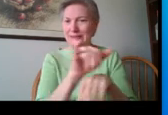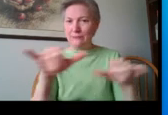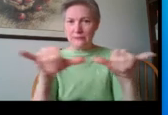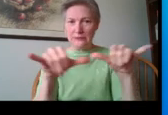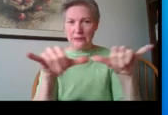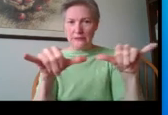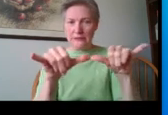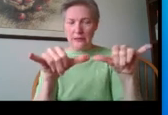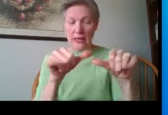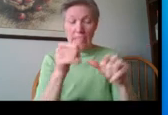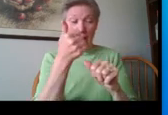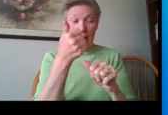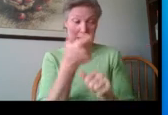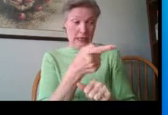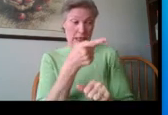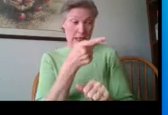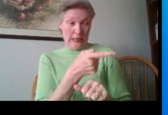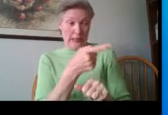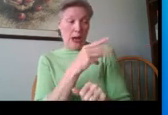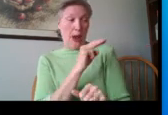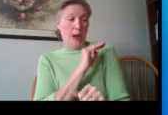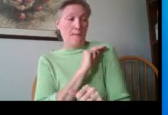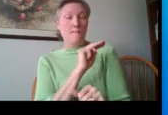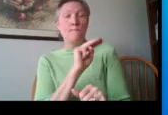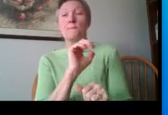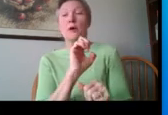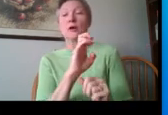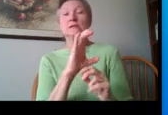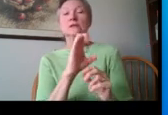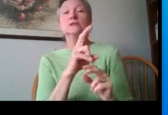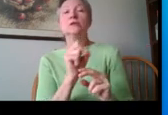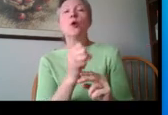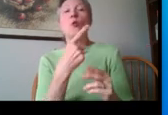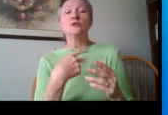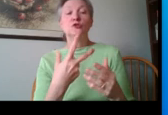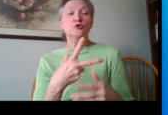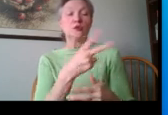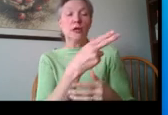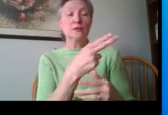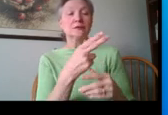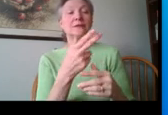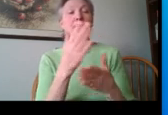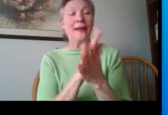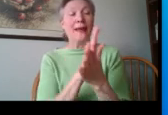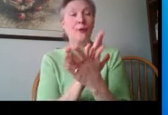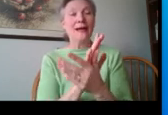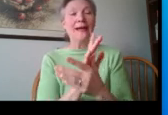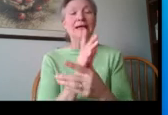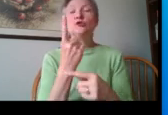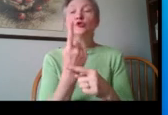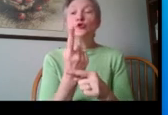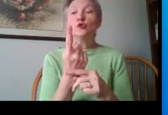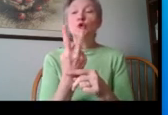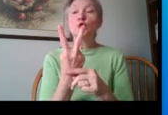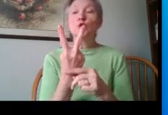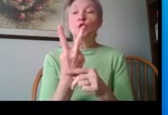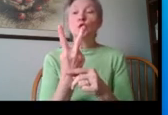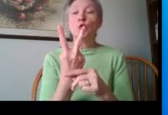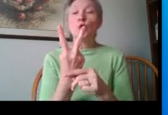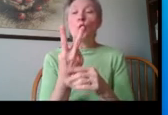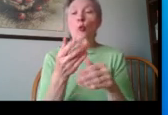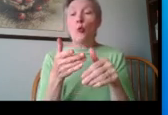each sheet into halves. What are 2 different ways he can cut the sheets of paper? So I need 2 different ways, and they're